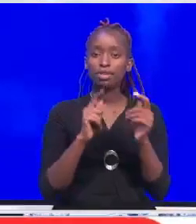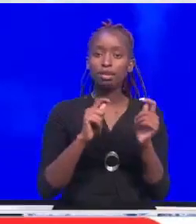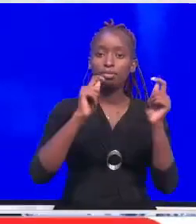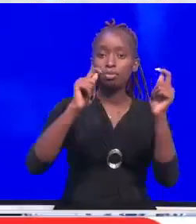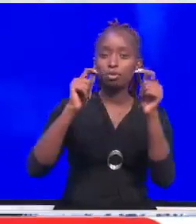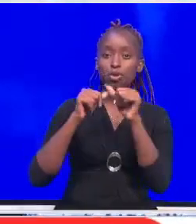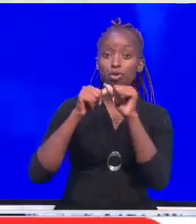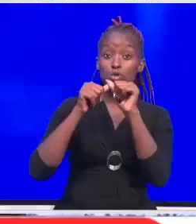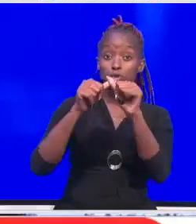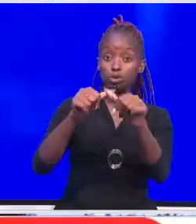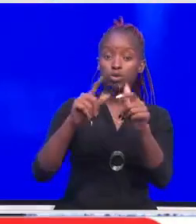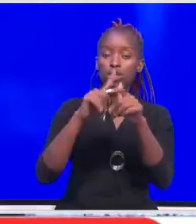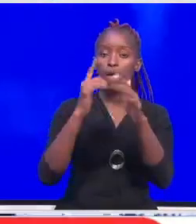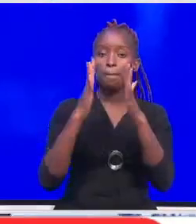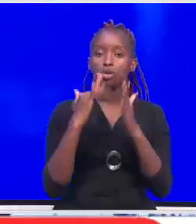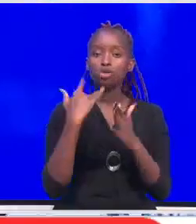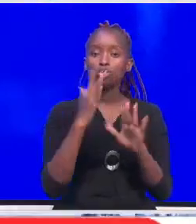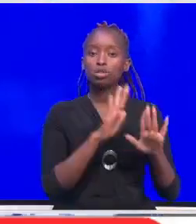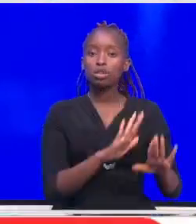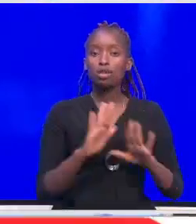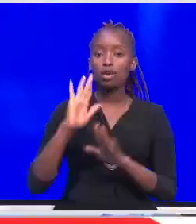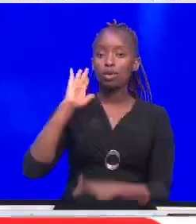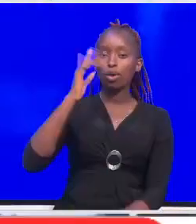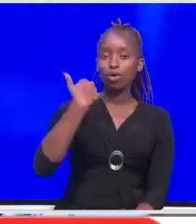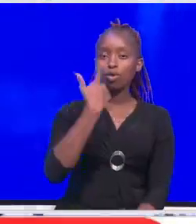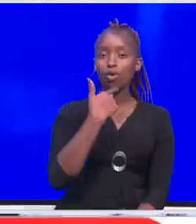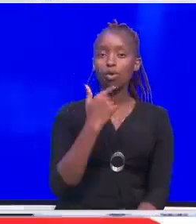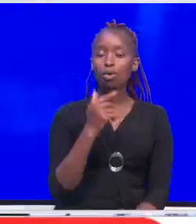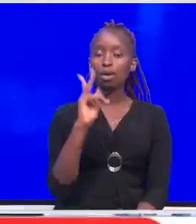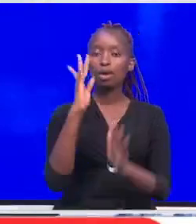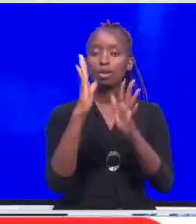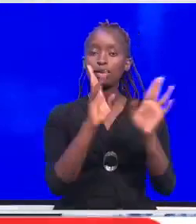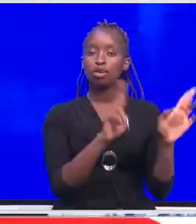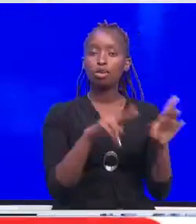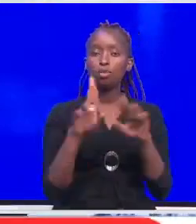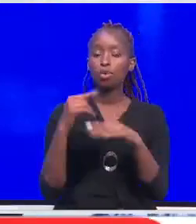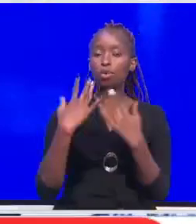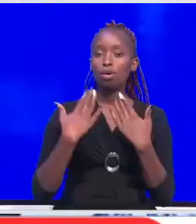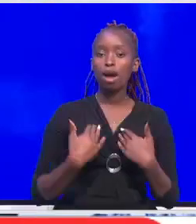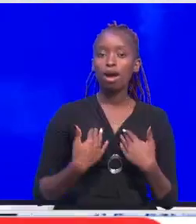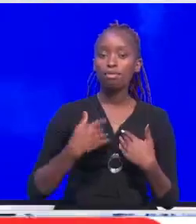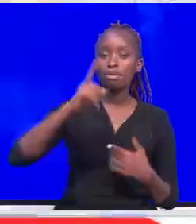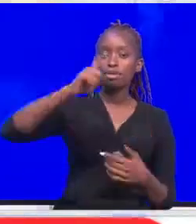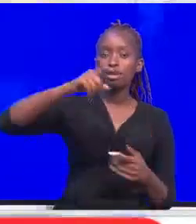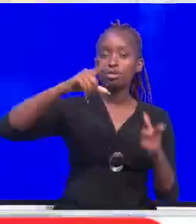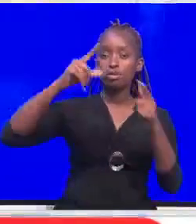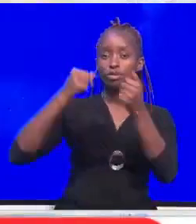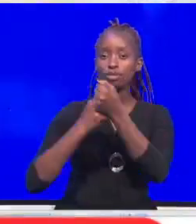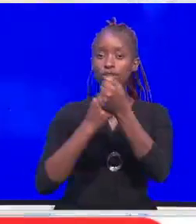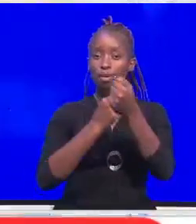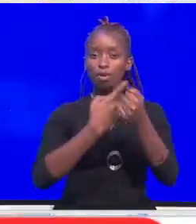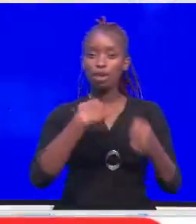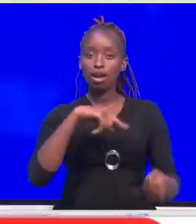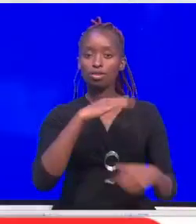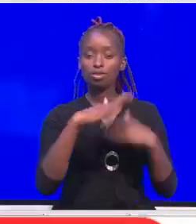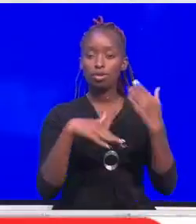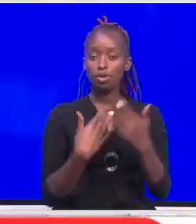the person who will suffer is the local person whom all of us purport to support. Tumekubaliana